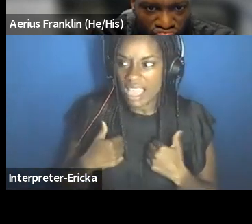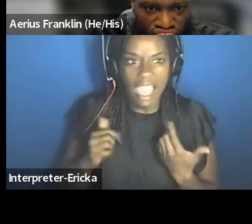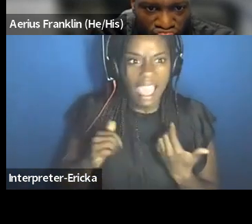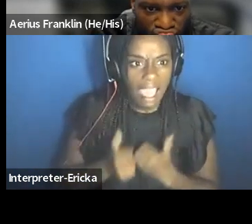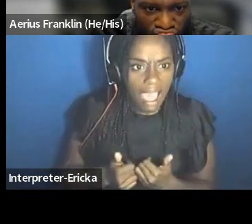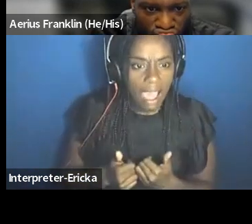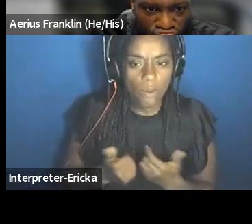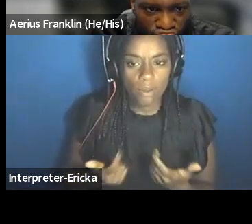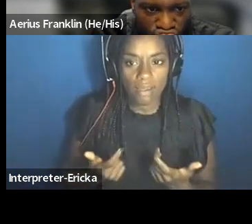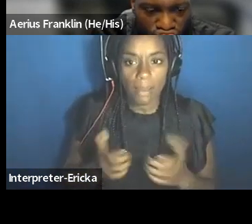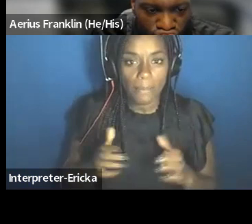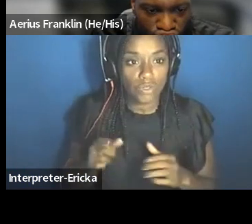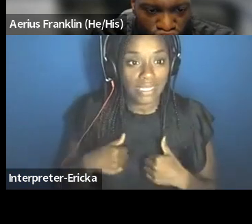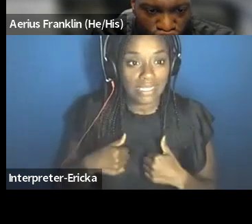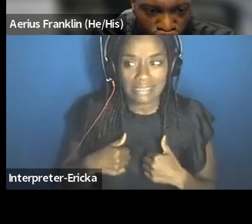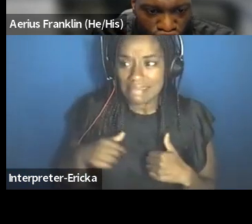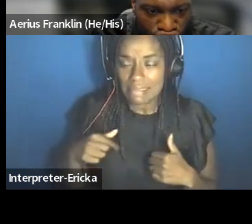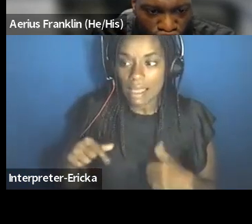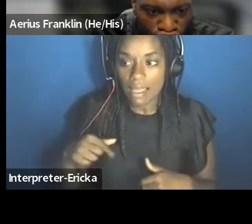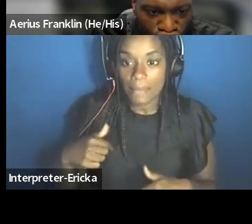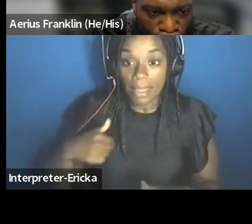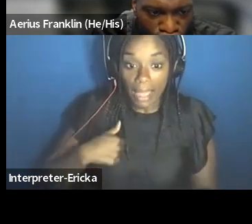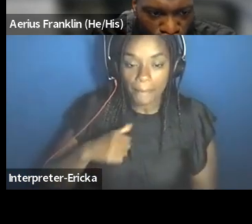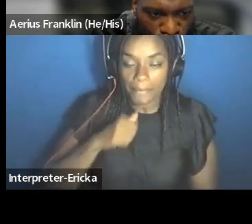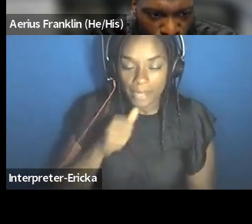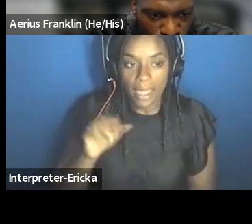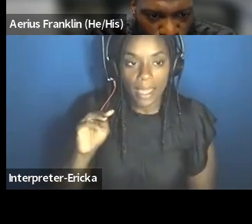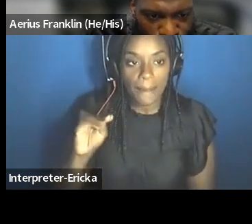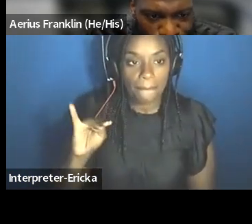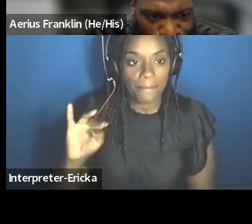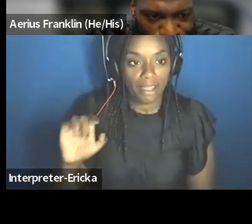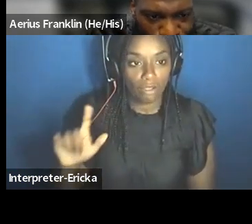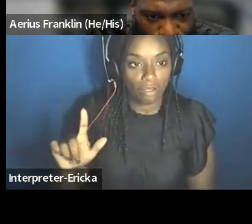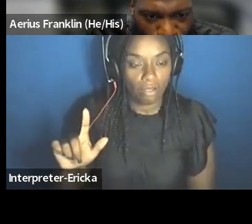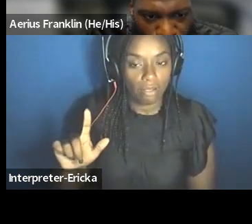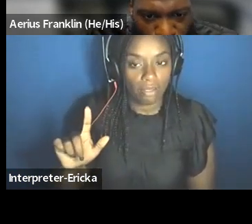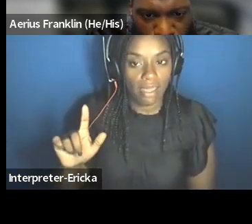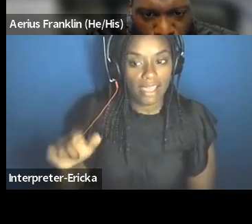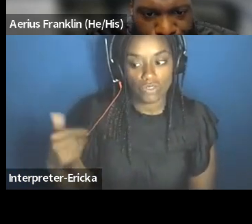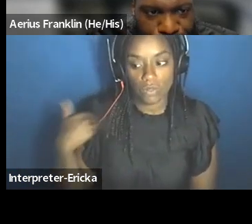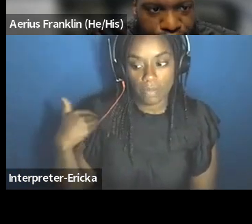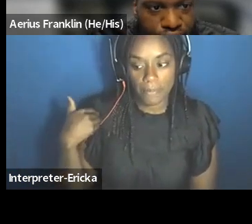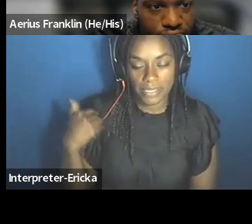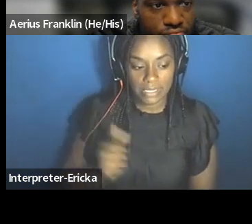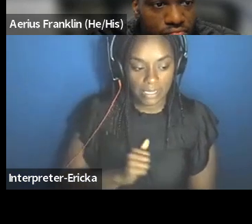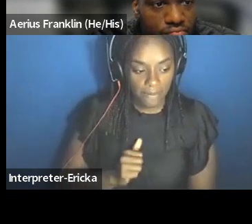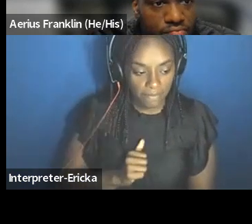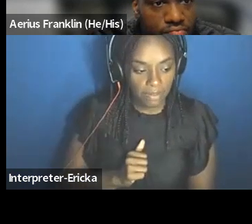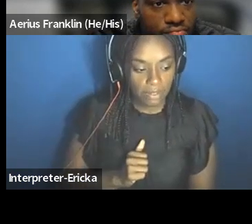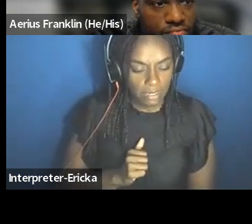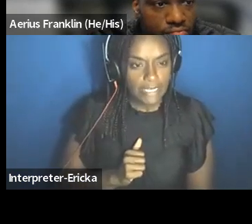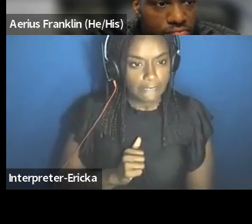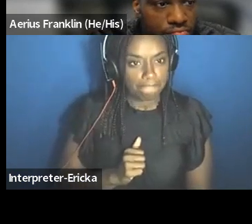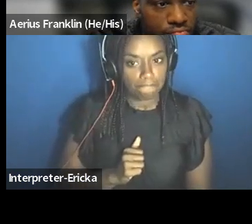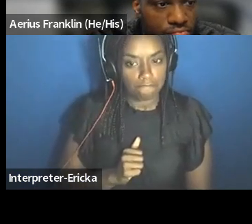so hard. But I'm not Michael Beers. That's not who I am. And I had to remind myself to use him as a beacon of like, that's so cool,